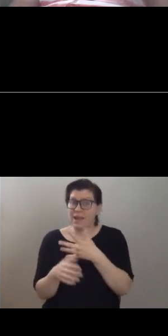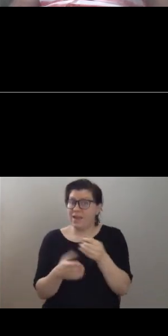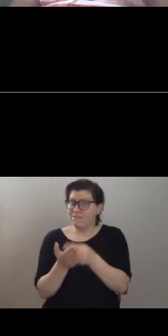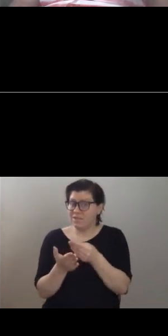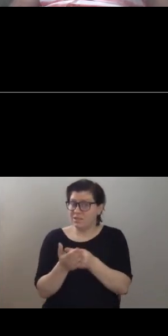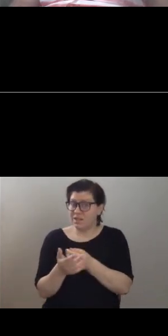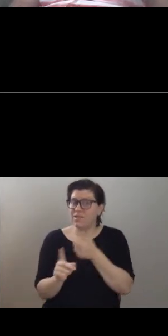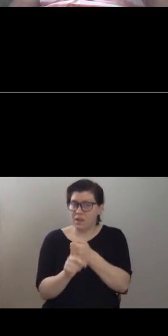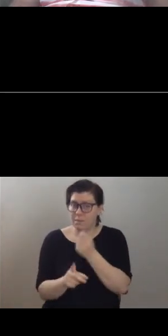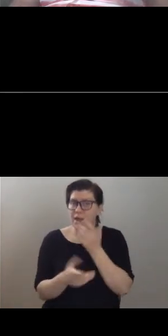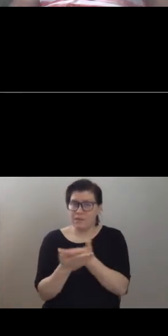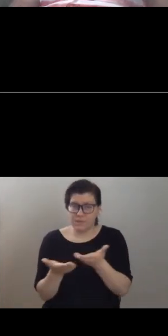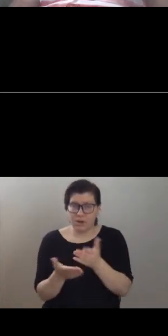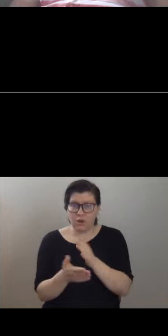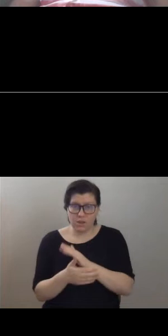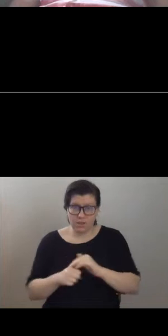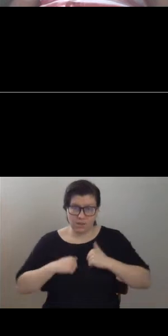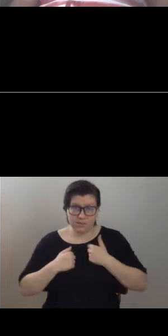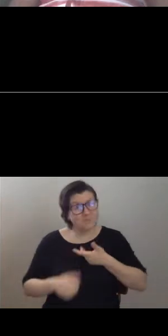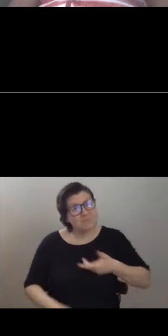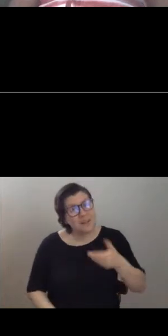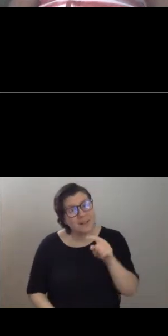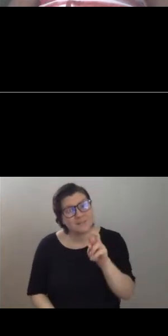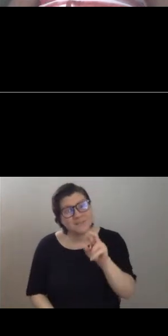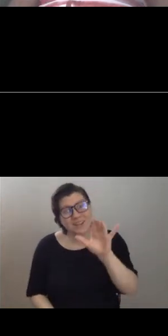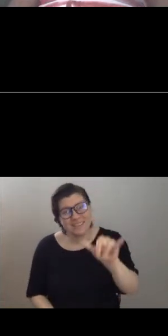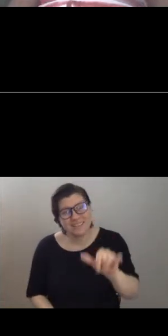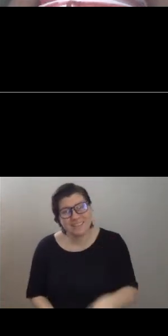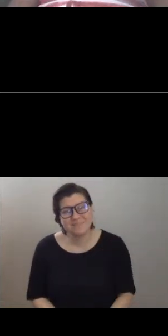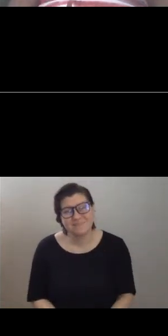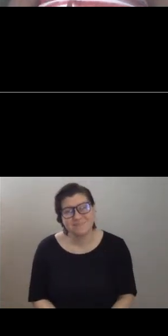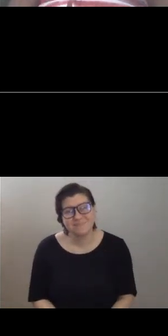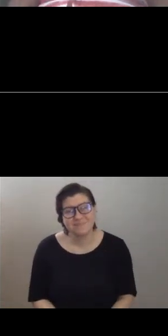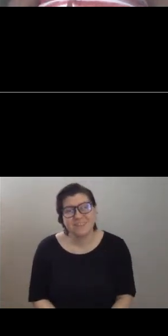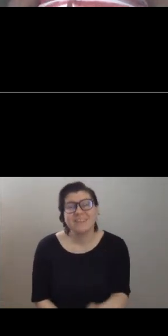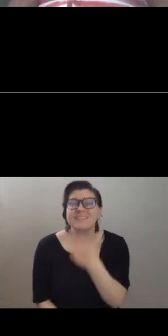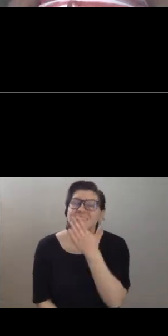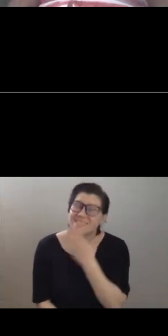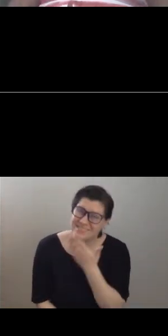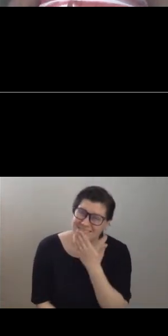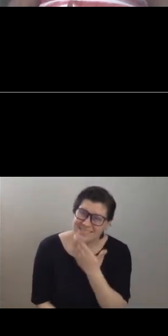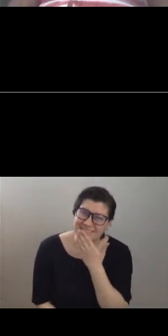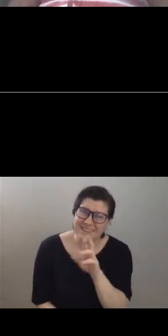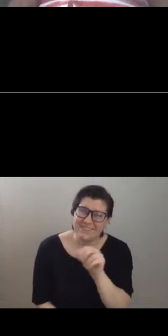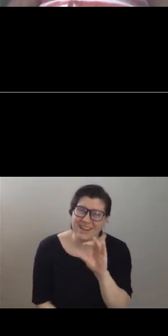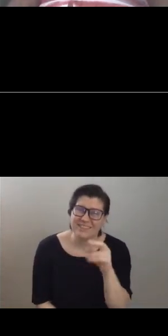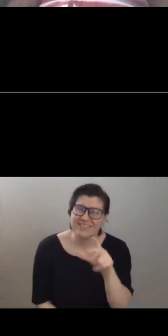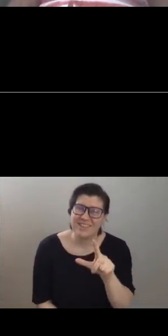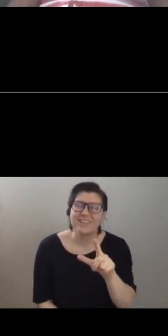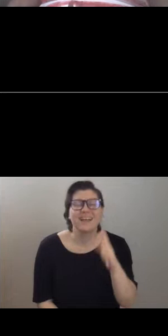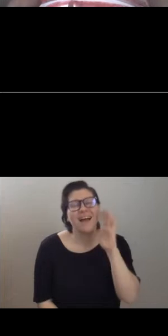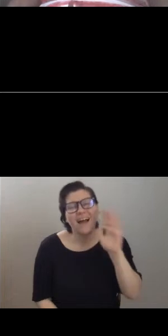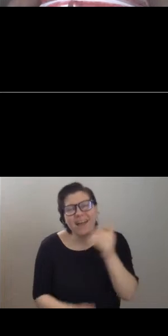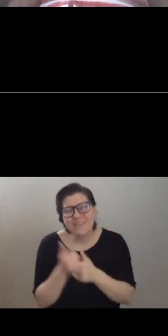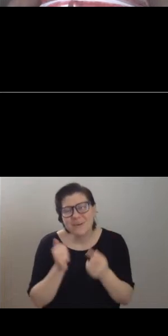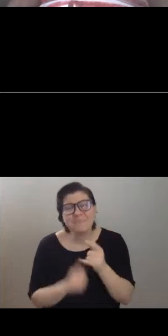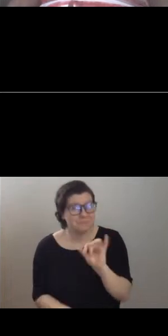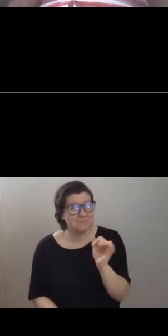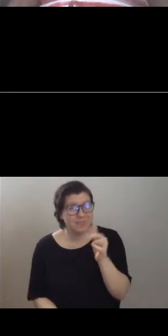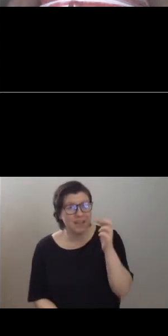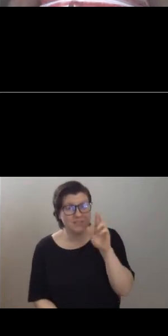lives. Welcome, Tracy. Thank you, Rachel. Hi, everyone. As Rachel said, I